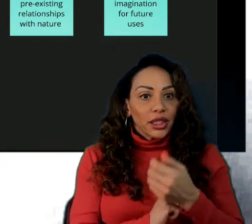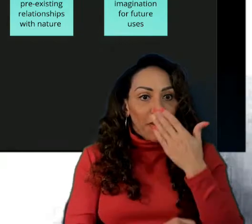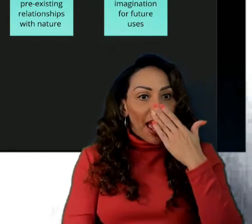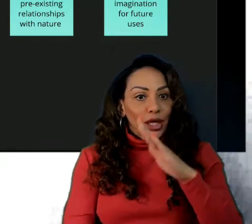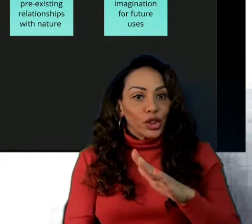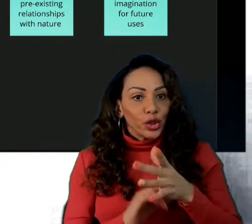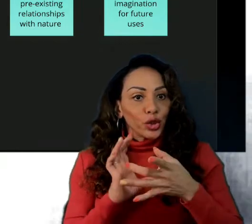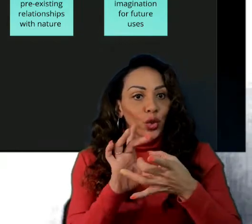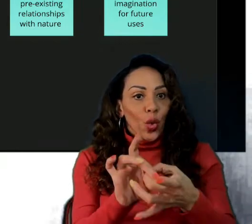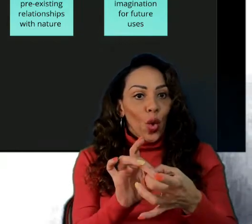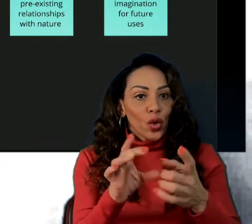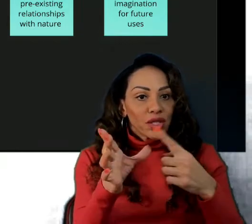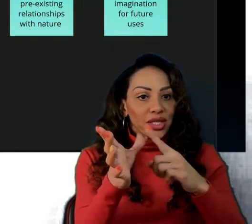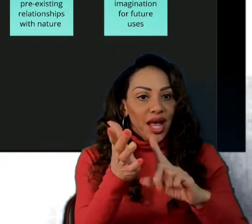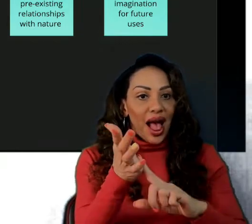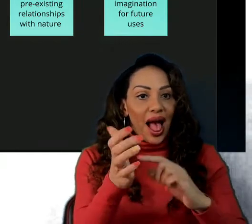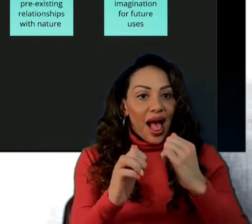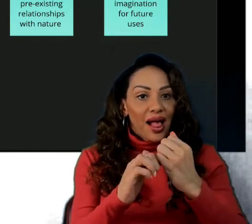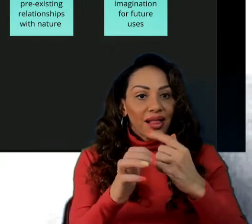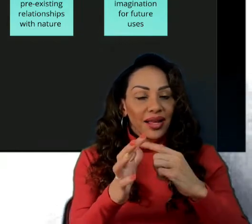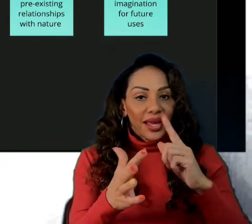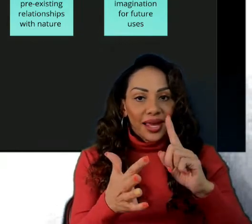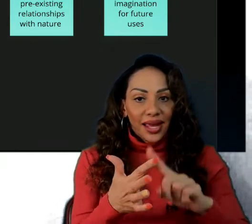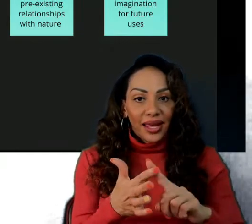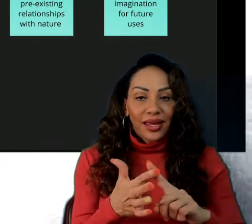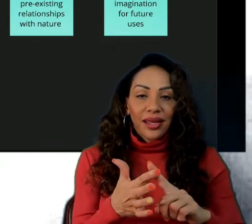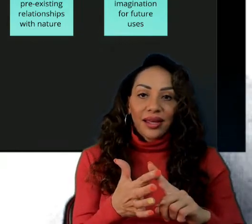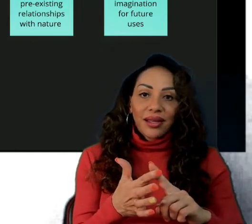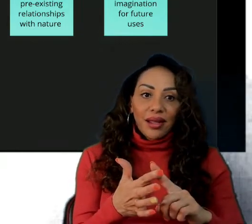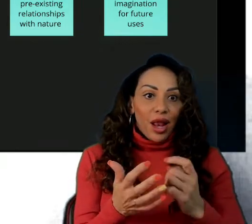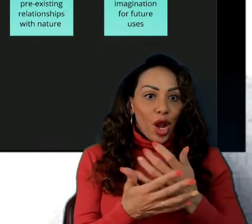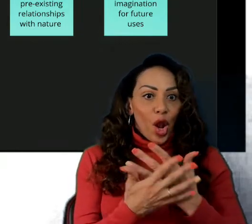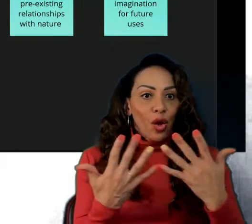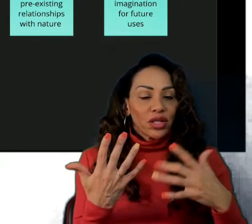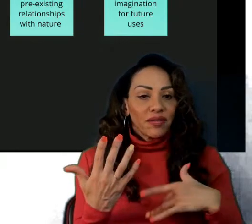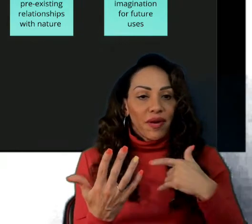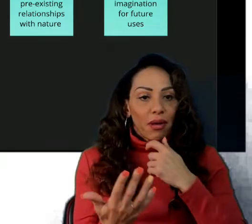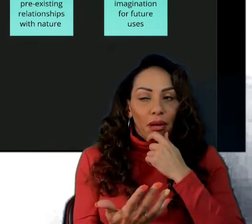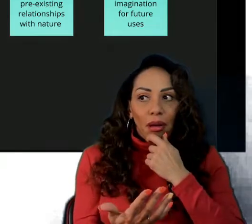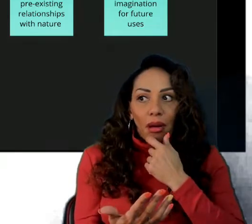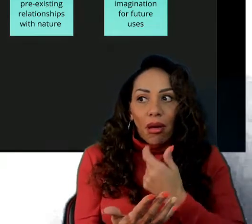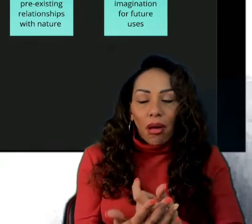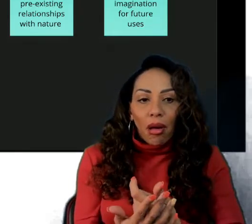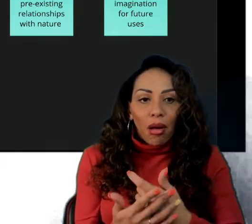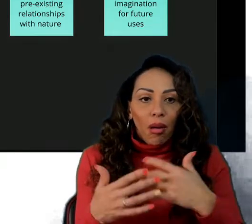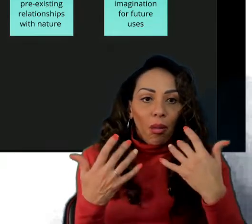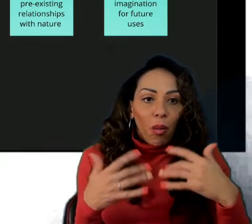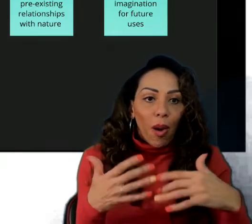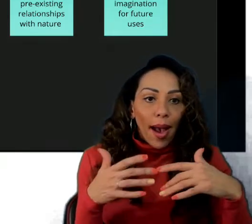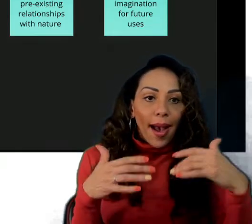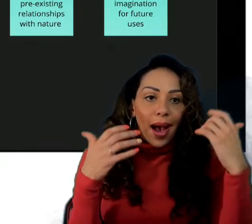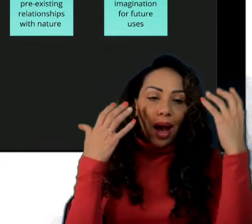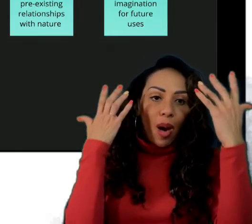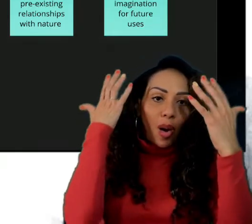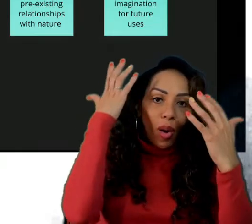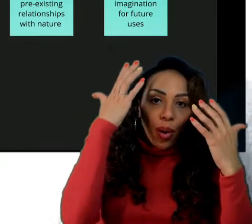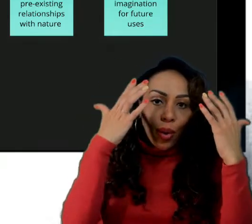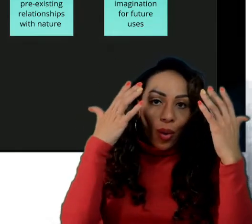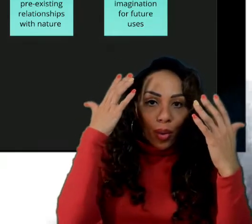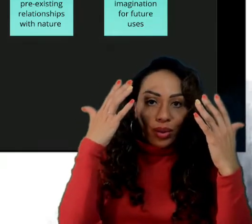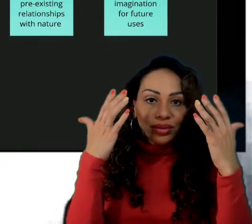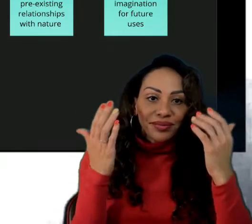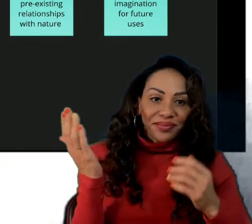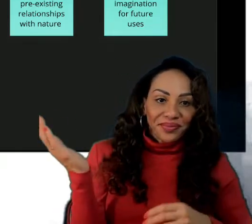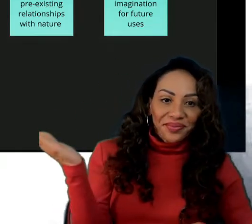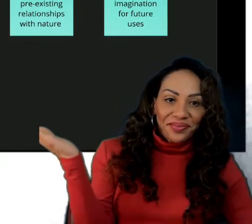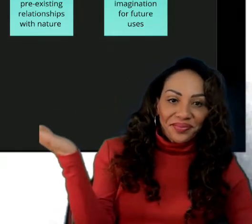And likewise, the role of awe and wonder in this experience. these are some of the things that came out. One element is the